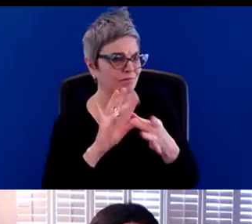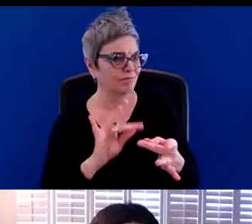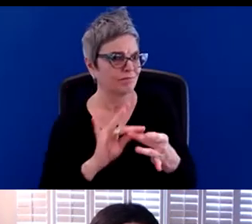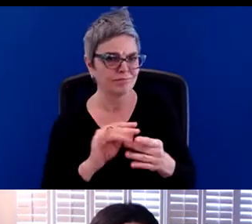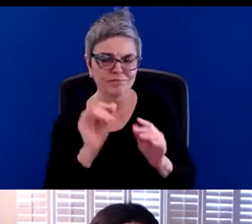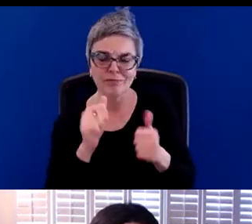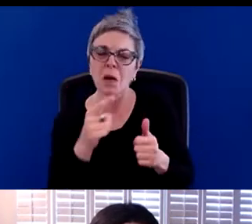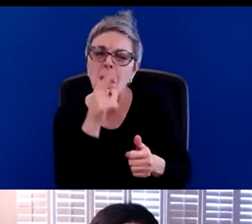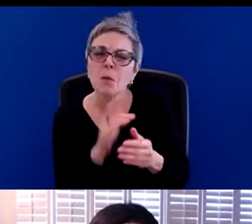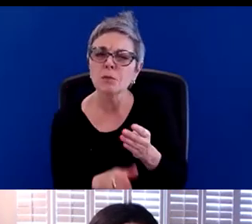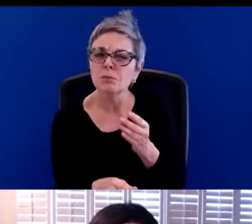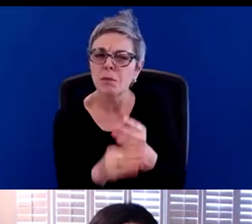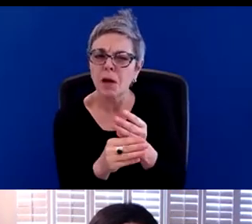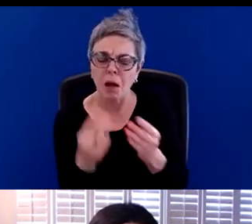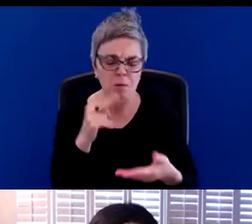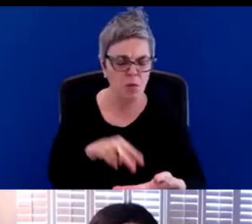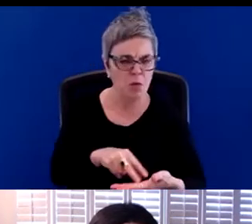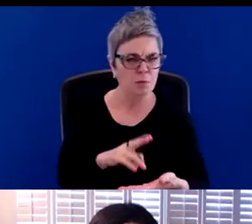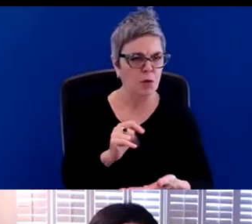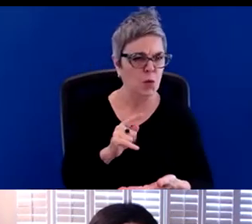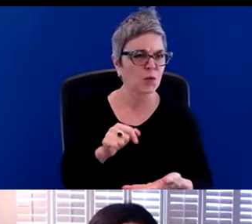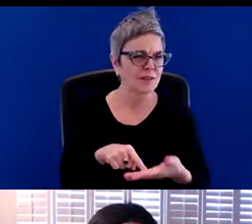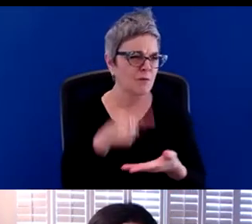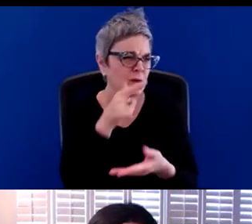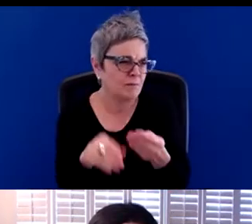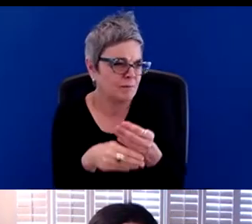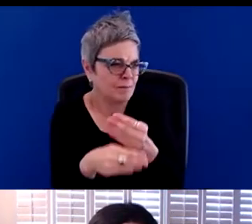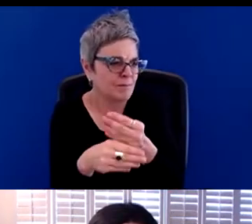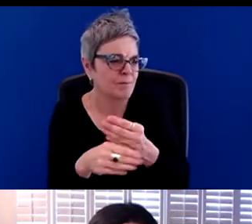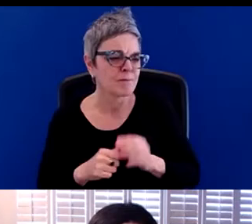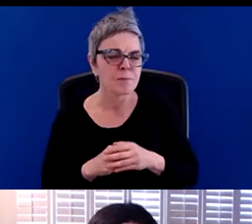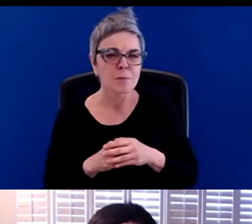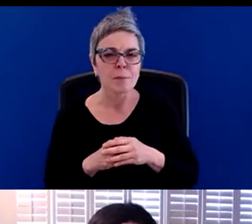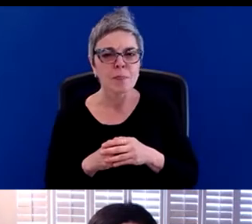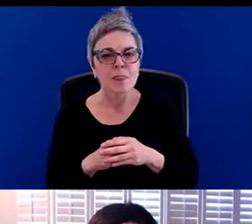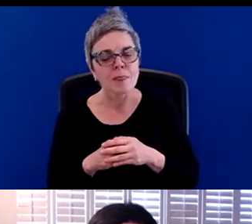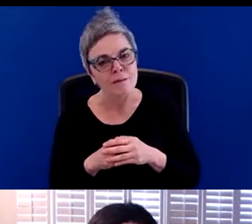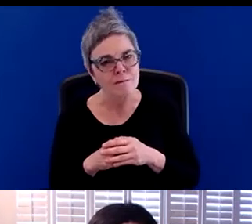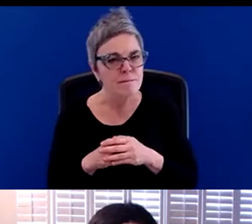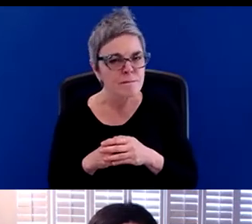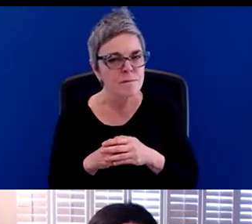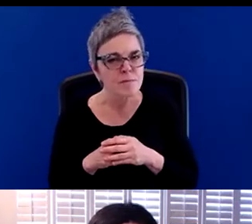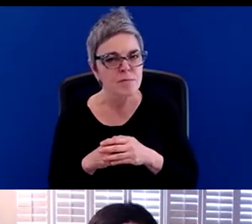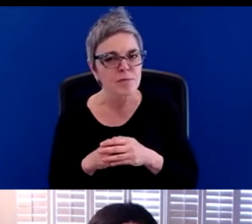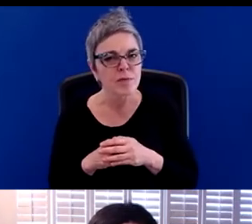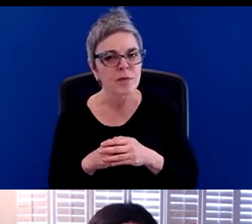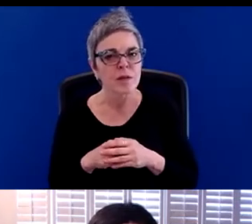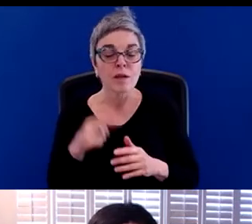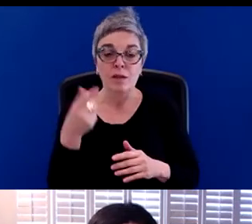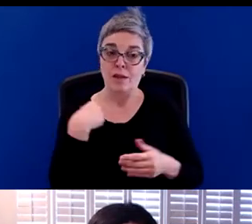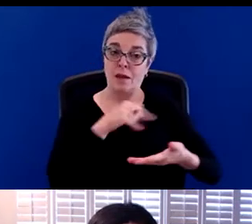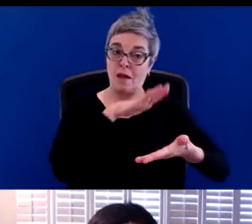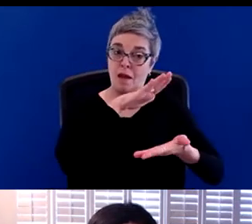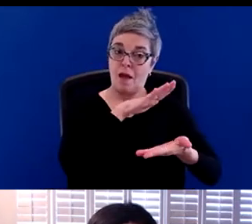terms of what both of them mentioned, I see that, I don't see that academics are activists in the same way